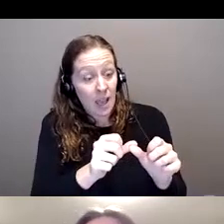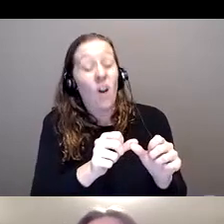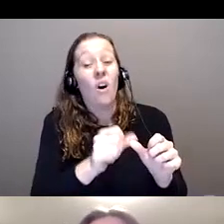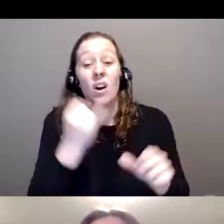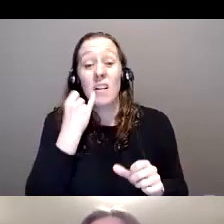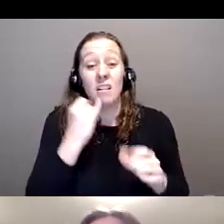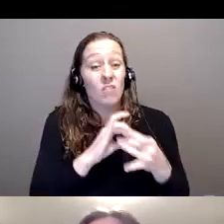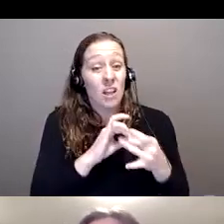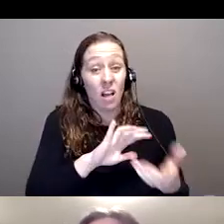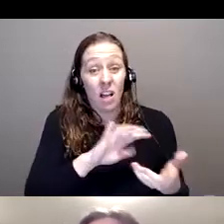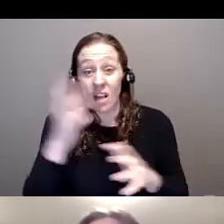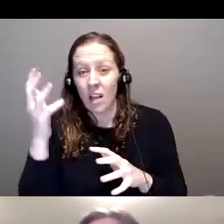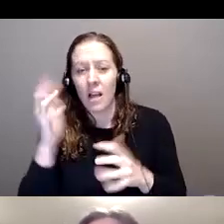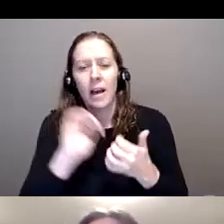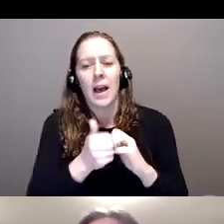relationships.